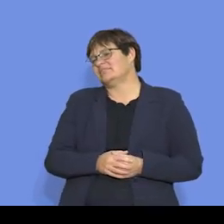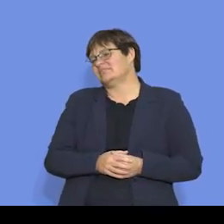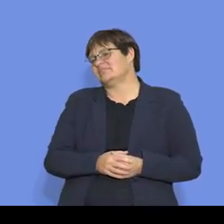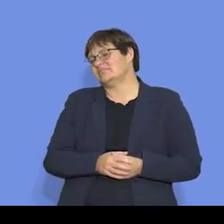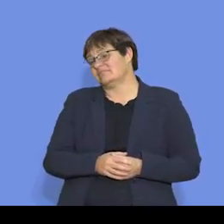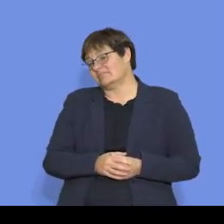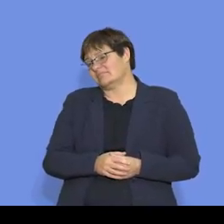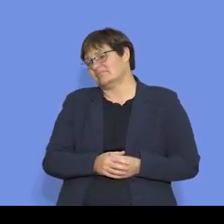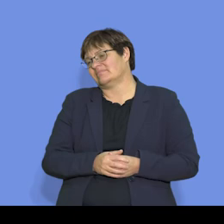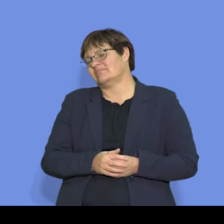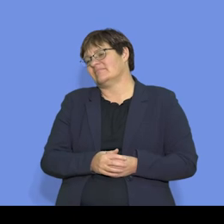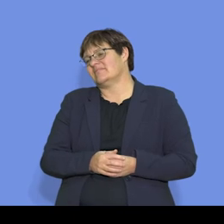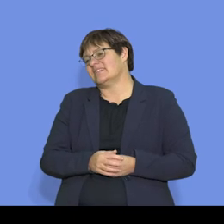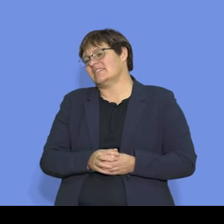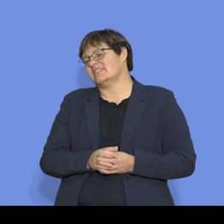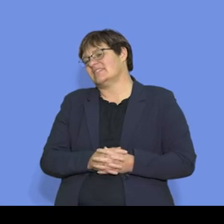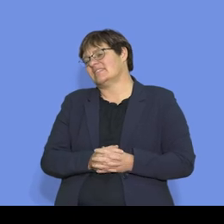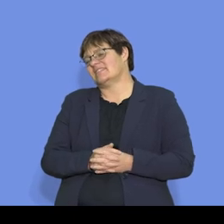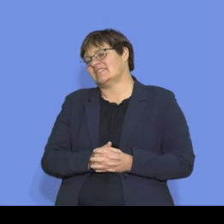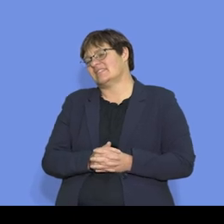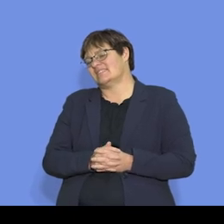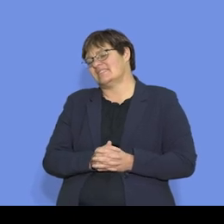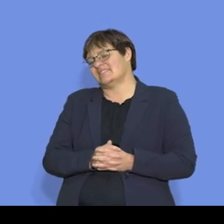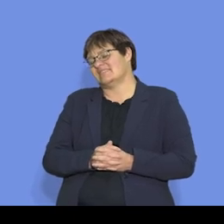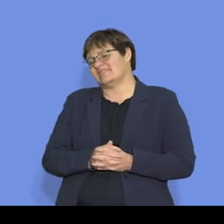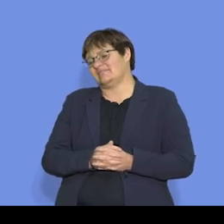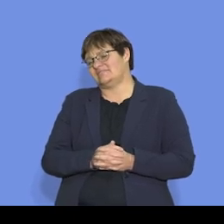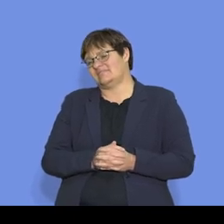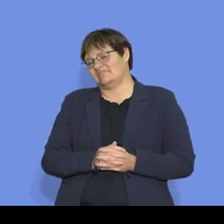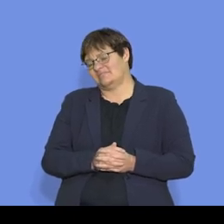the previous slide. To Mr.